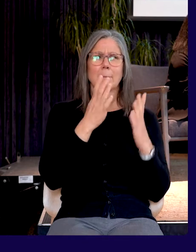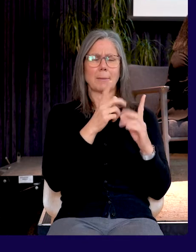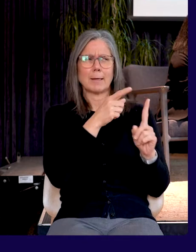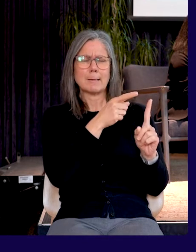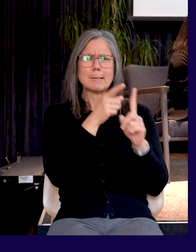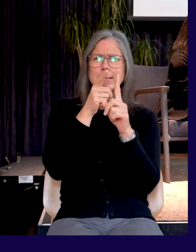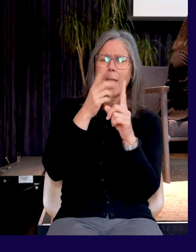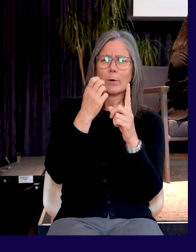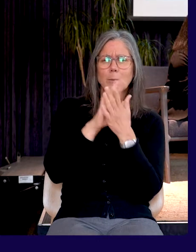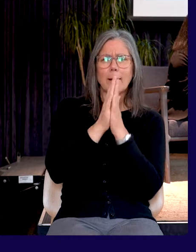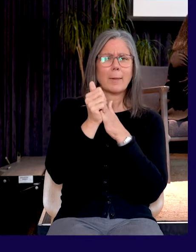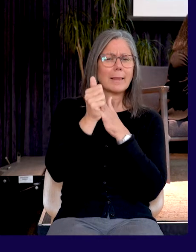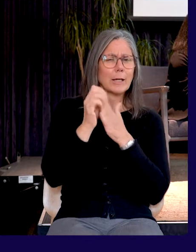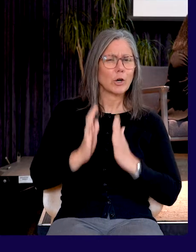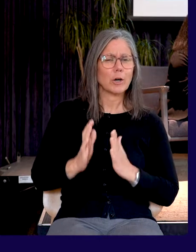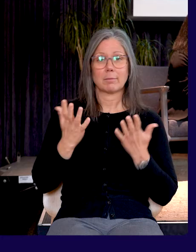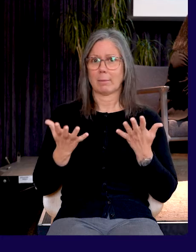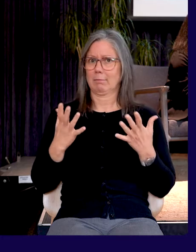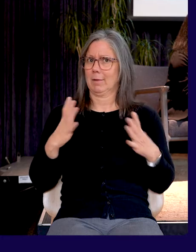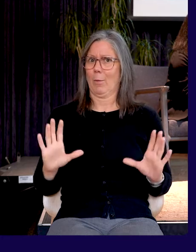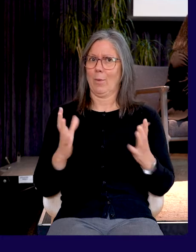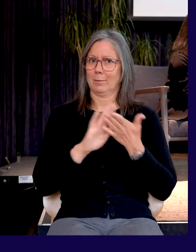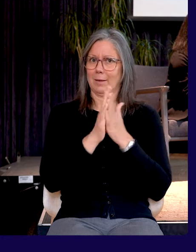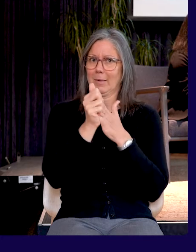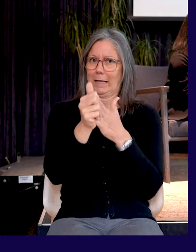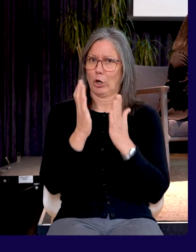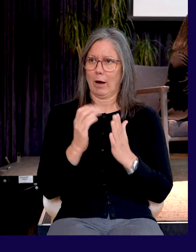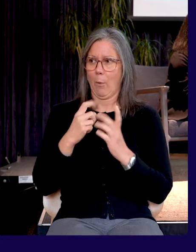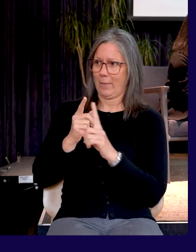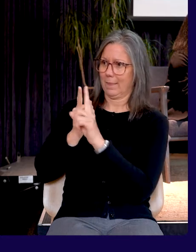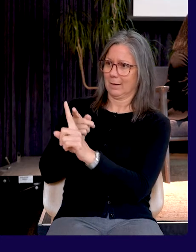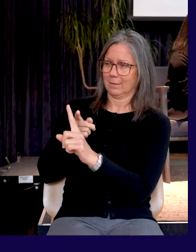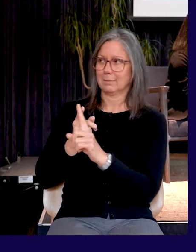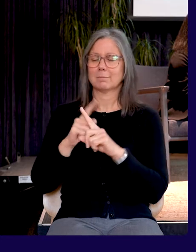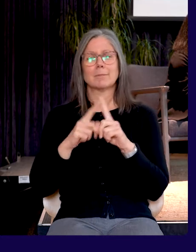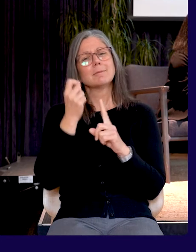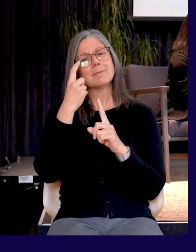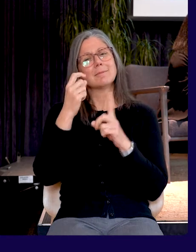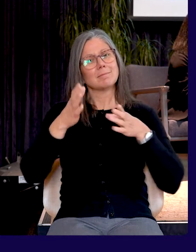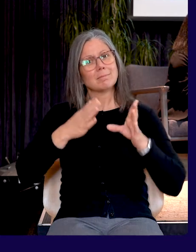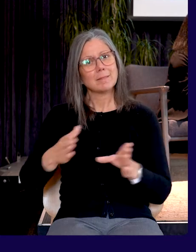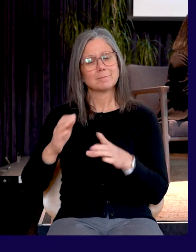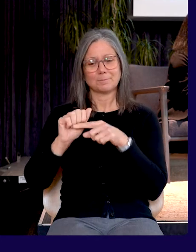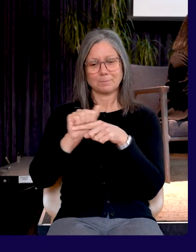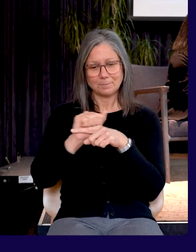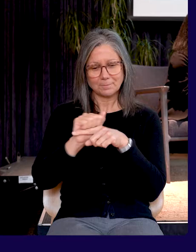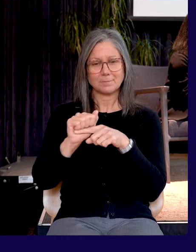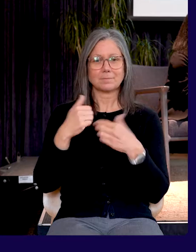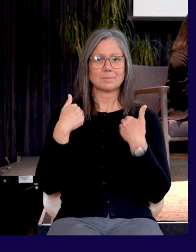and maybe I want to go leadership. Maybe I don't. Maybe I want to do this, you know. But having a plan, a training